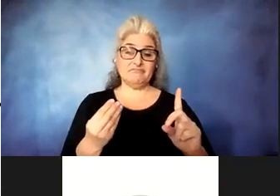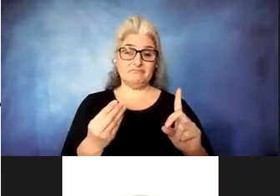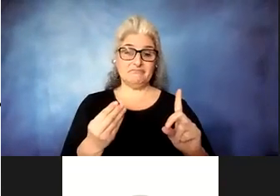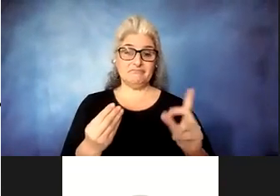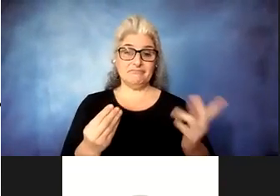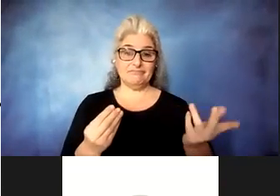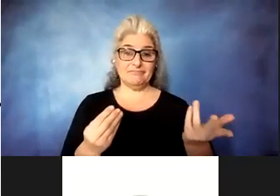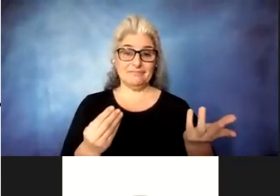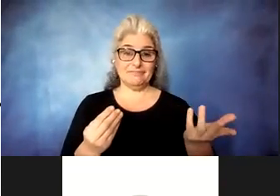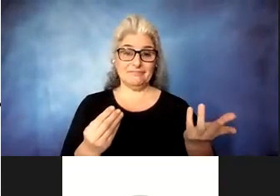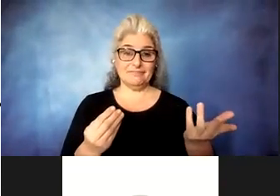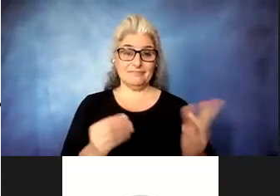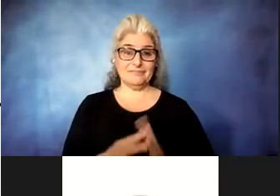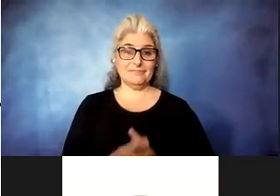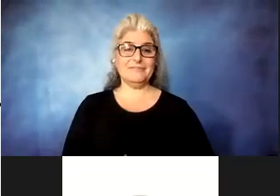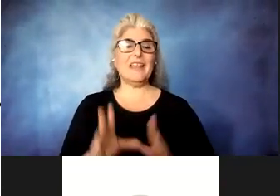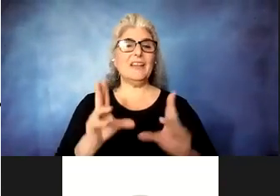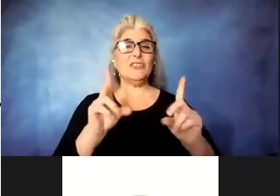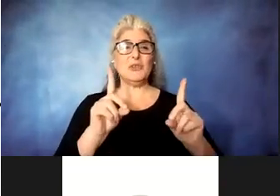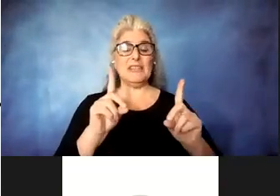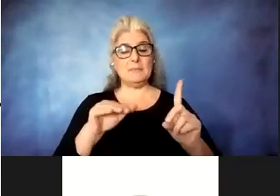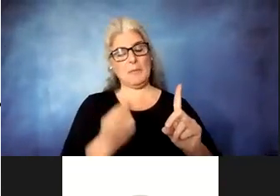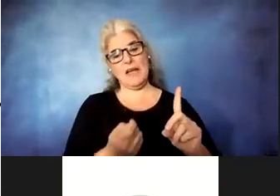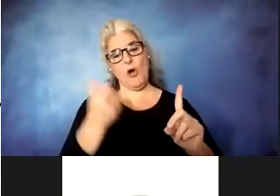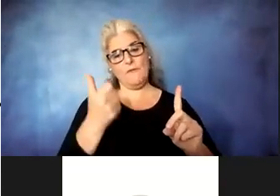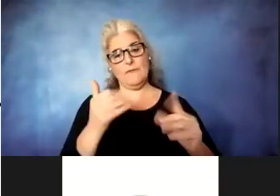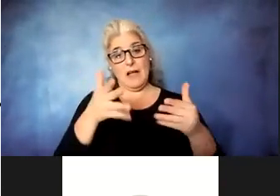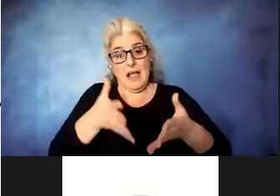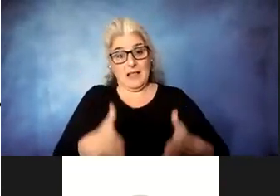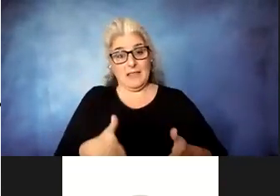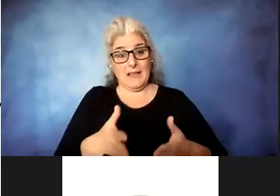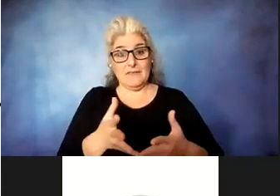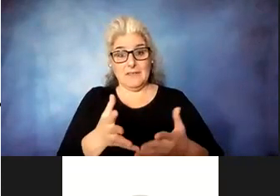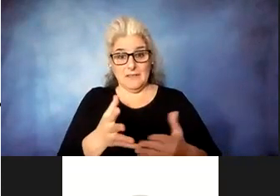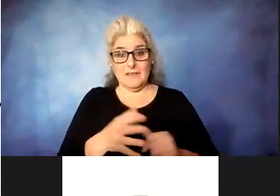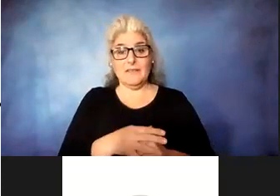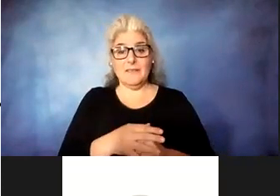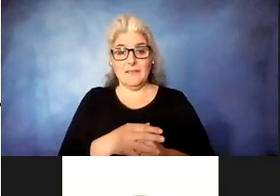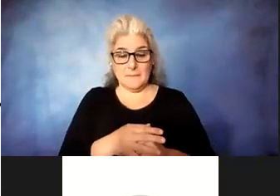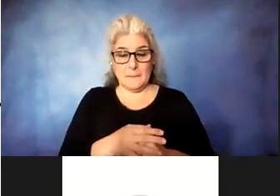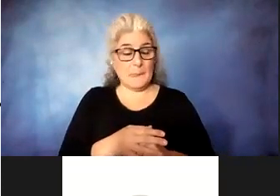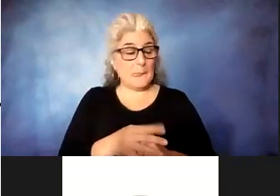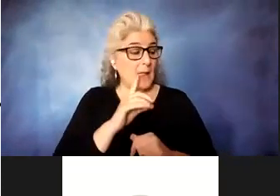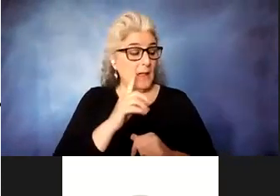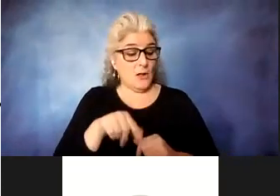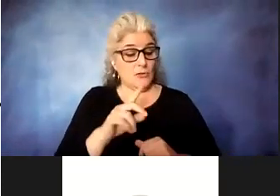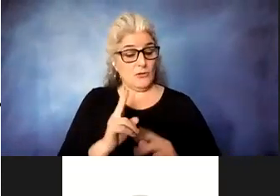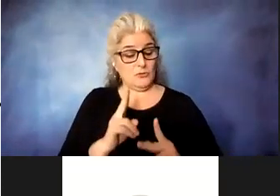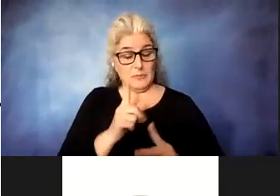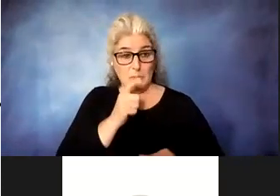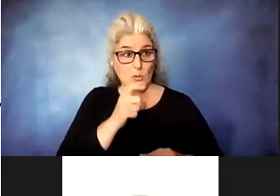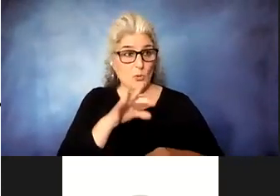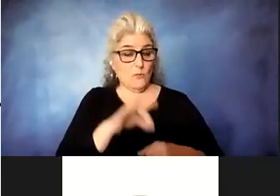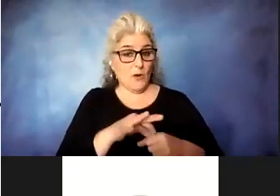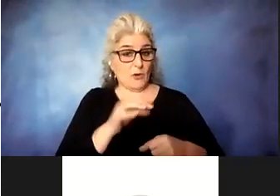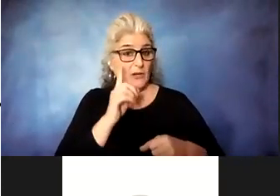candidate D is eliminated. The 12% of voters who chose candidate D in this round have their vote move